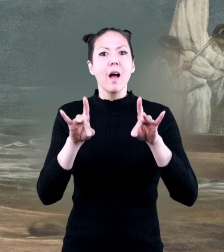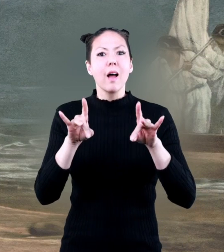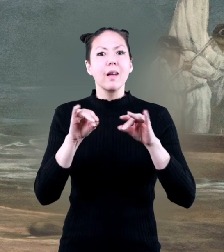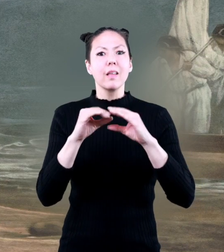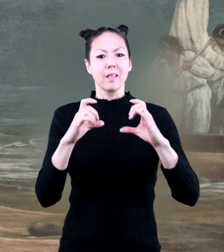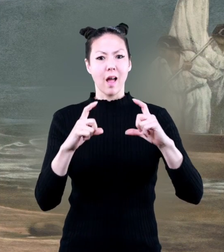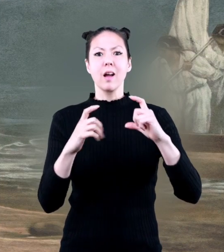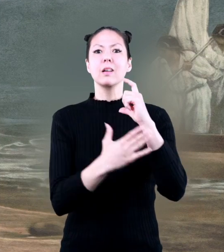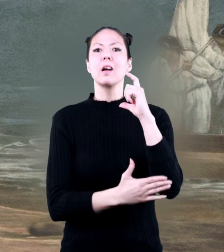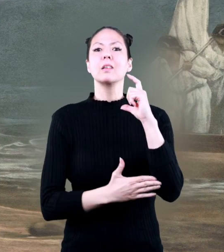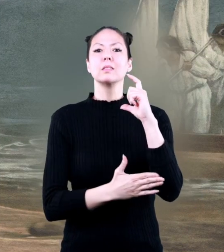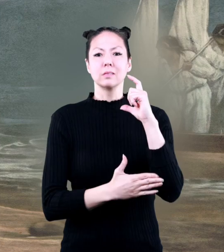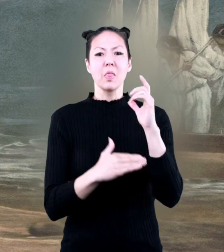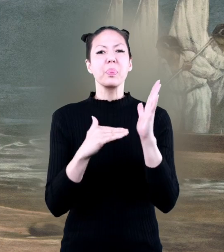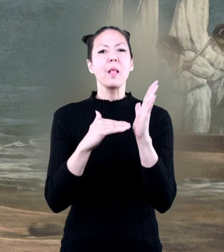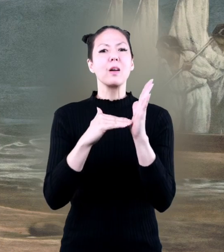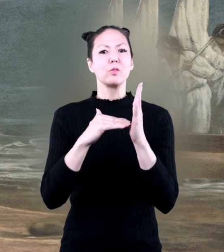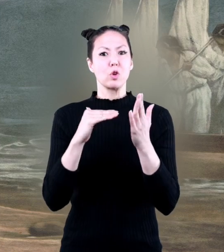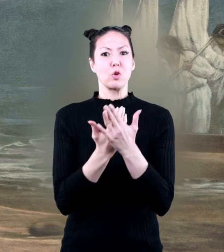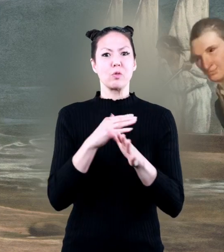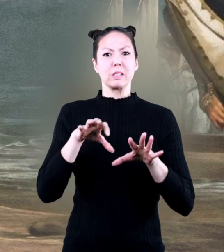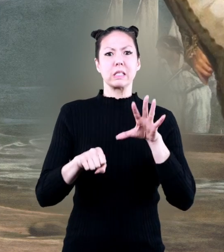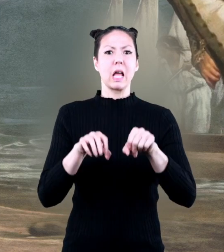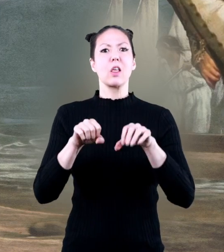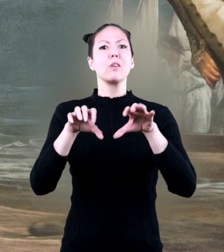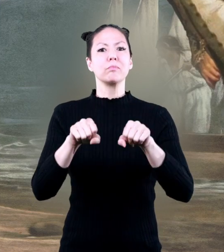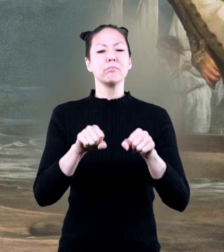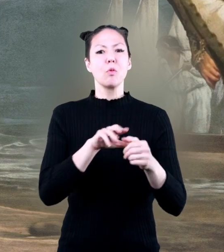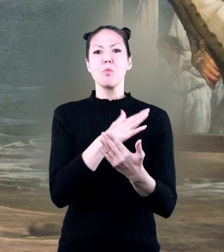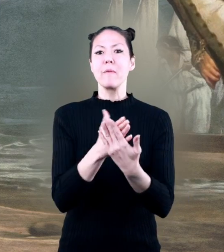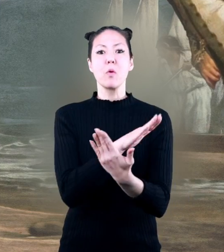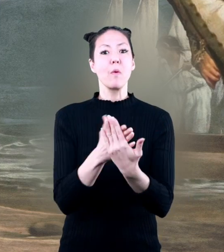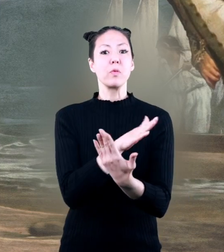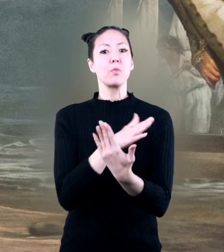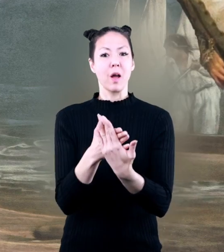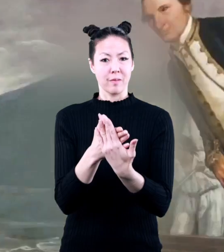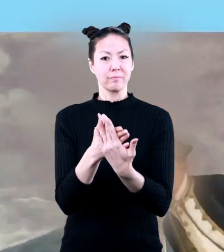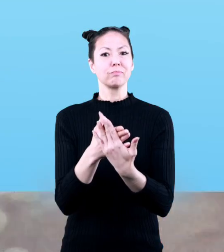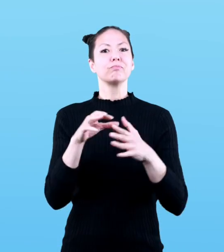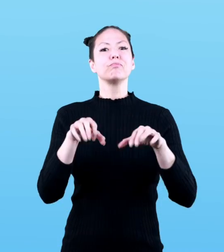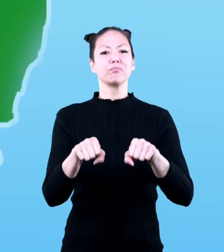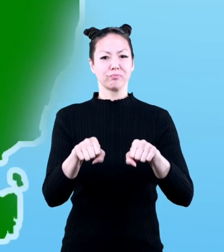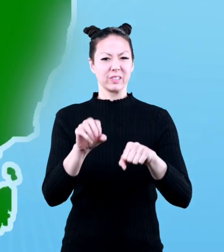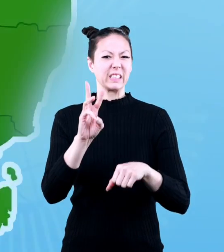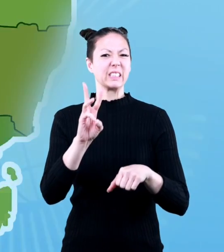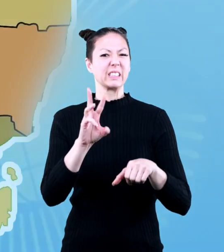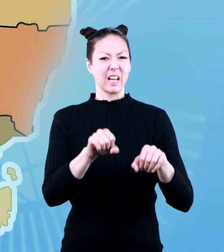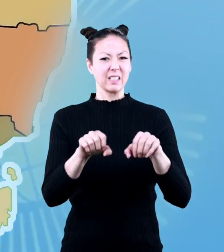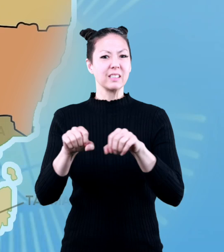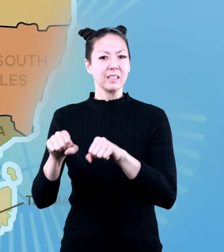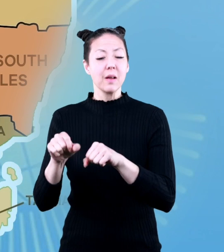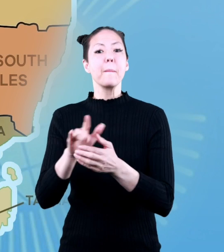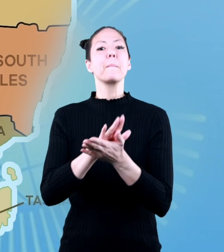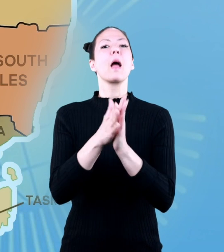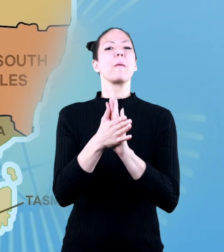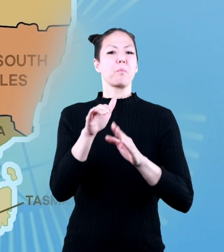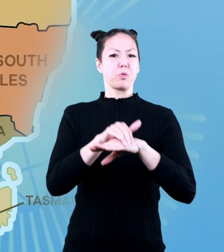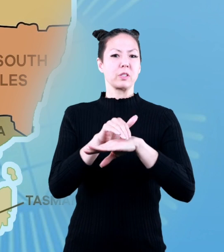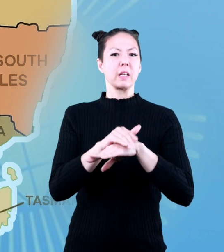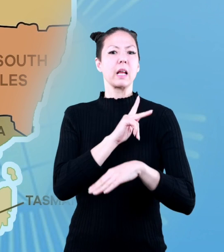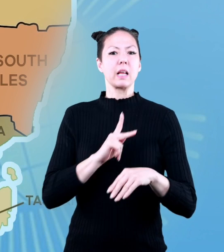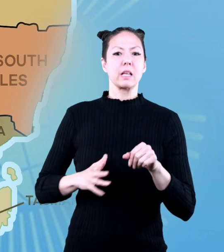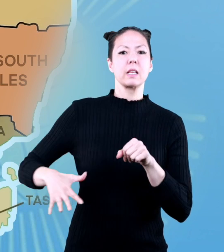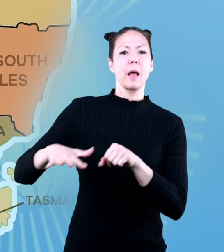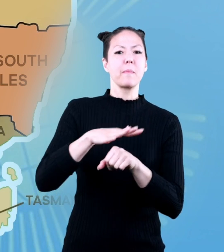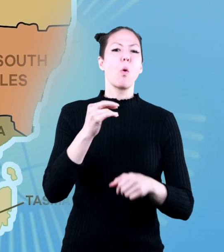was discovered on the continent. Thousands of new settlers came and settled 6 colonies and became a part of